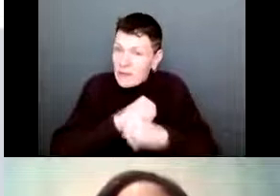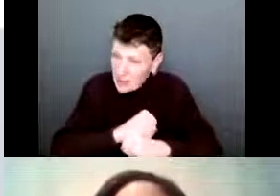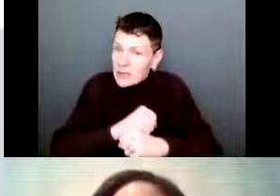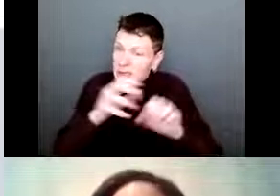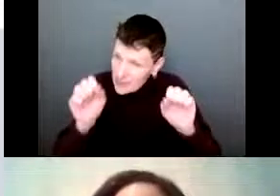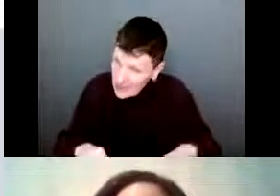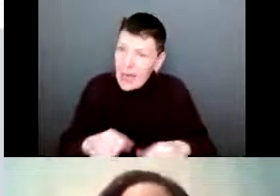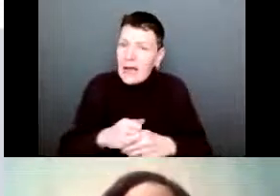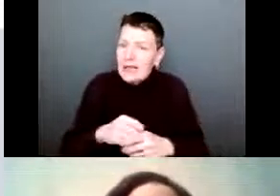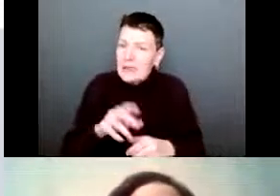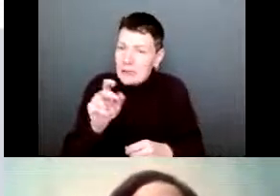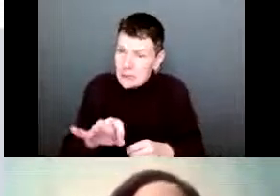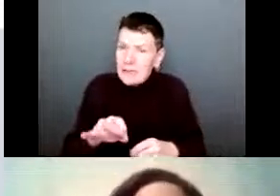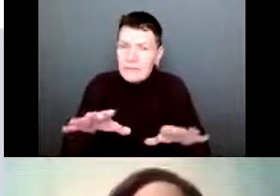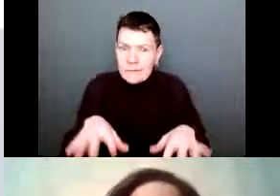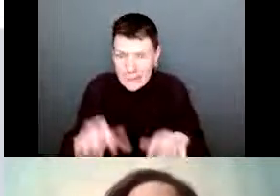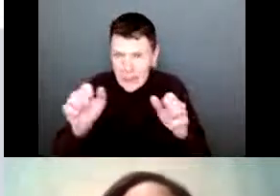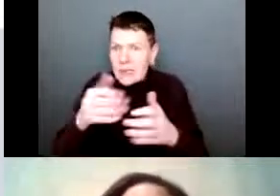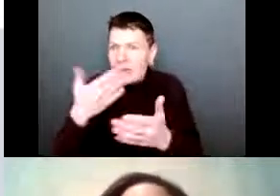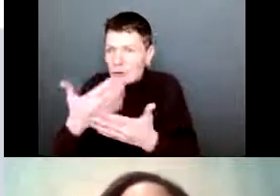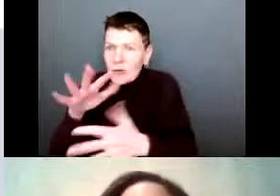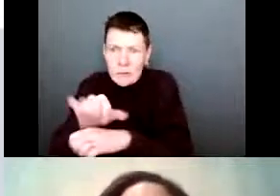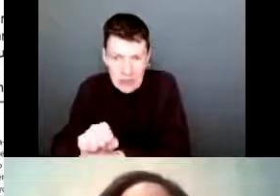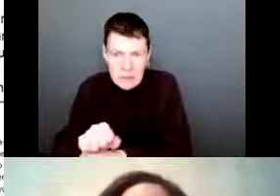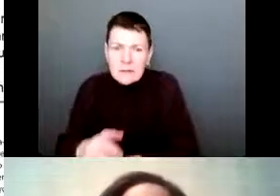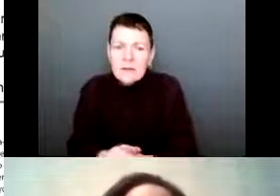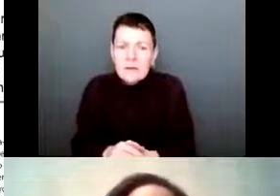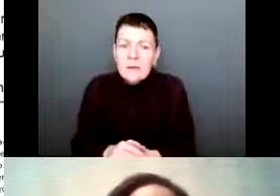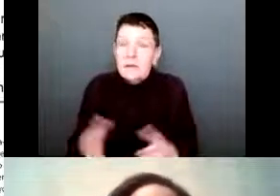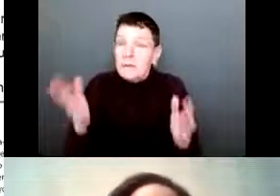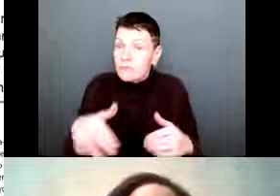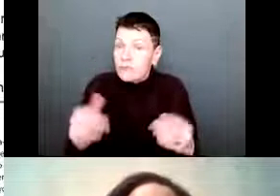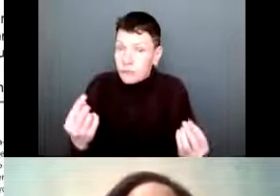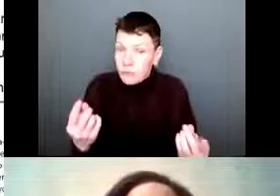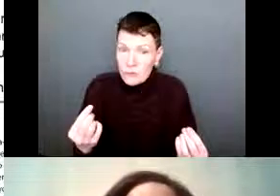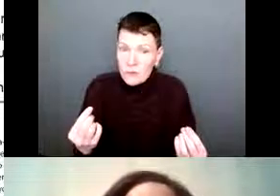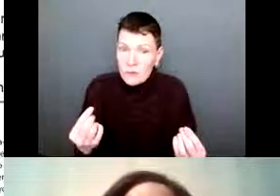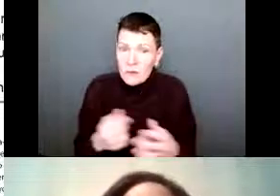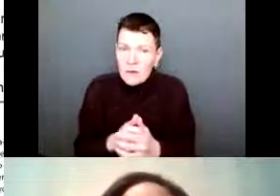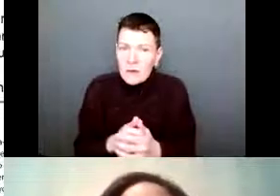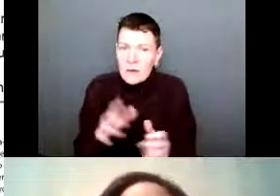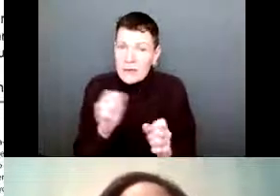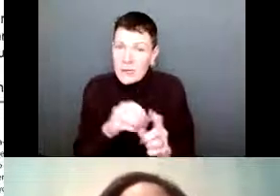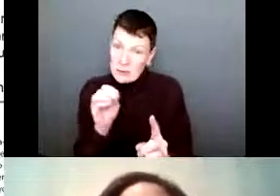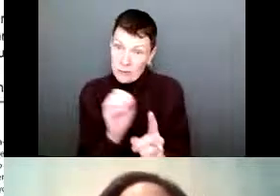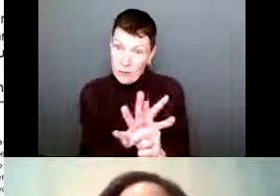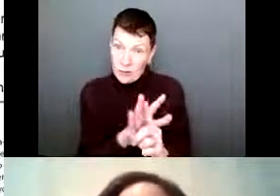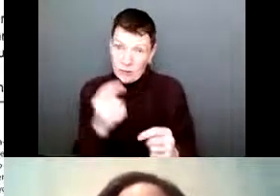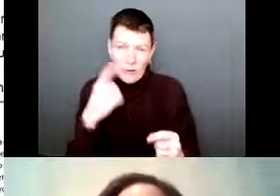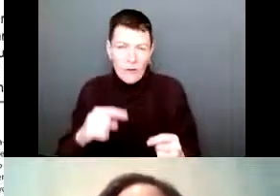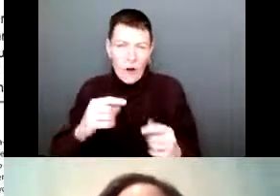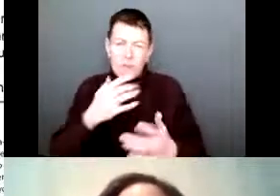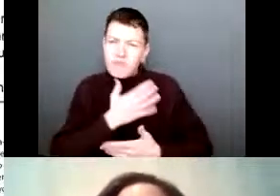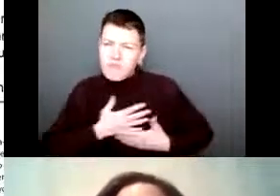the safe listening measures. The next one. What we can do now is that exposure to recreational